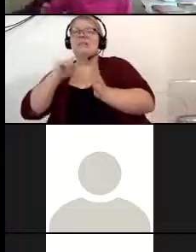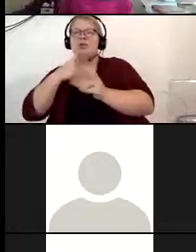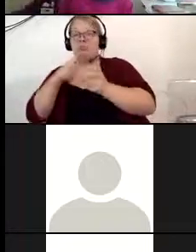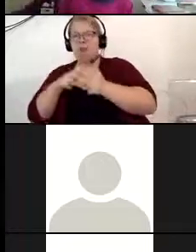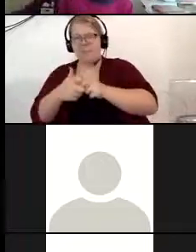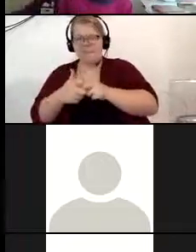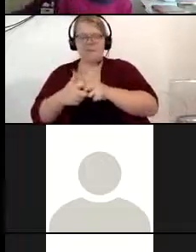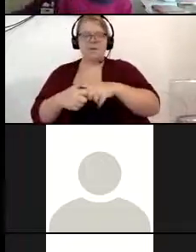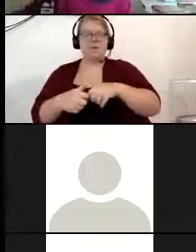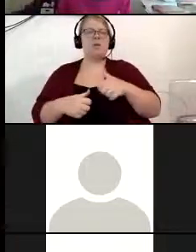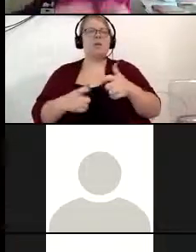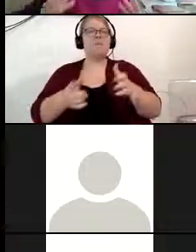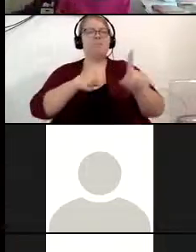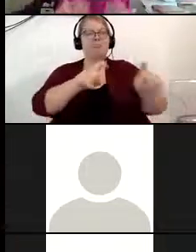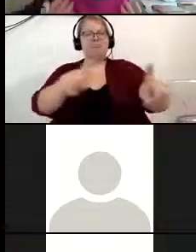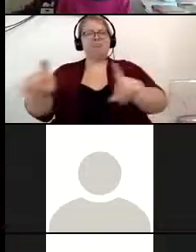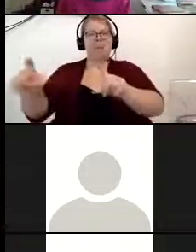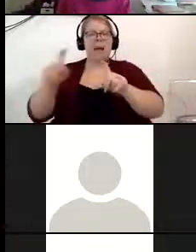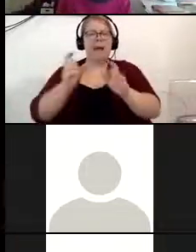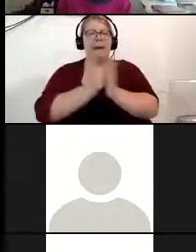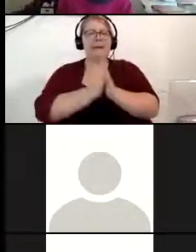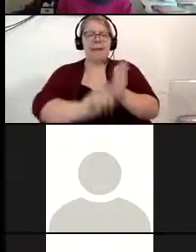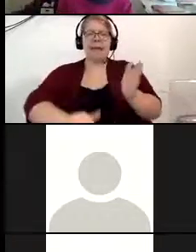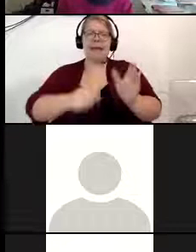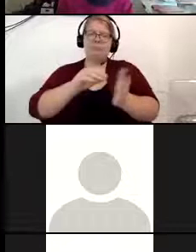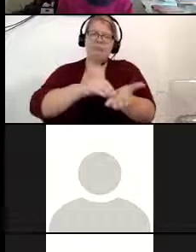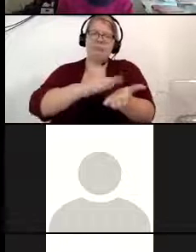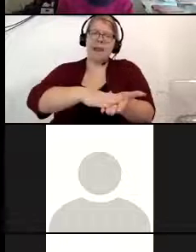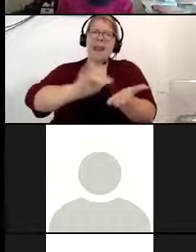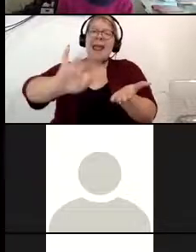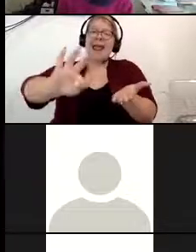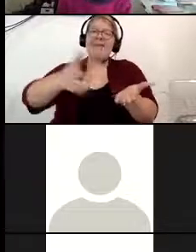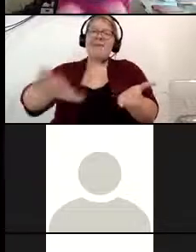them indicate whether any of these harms had ever happened to them.